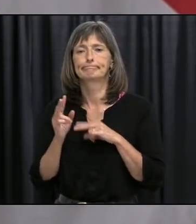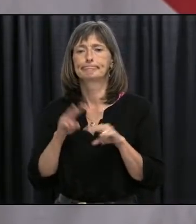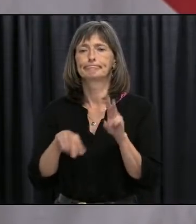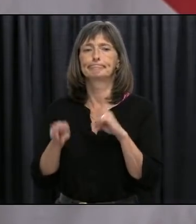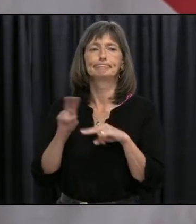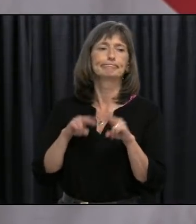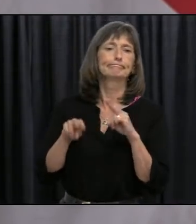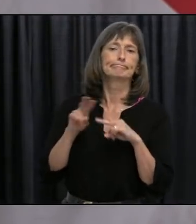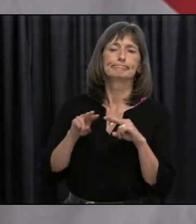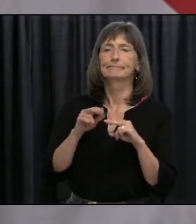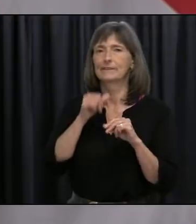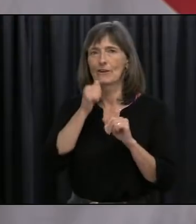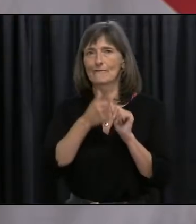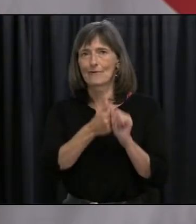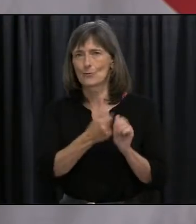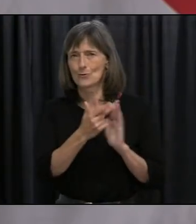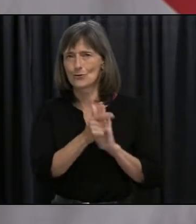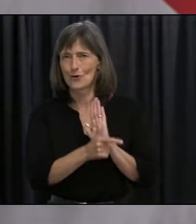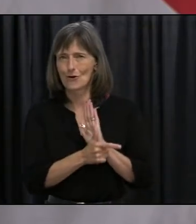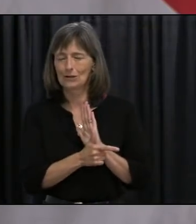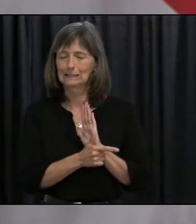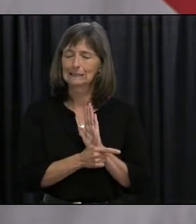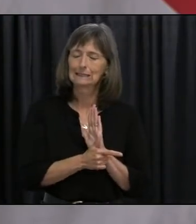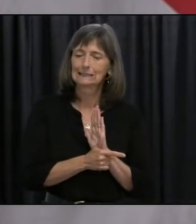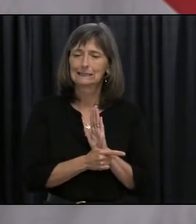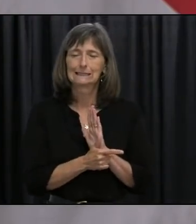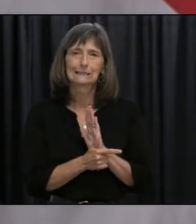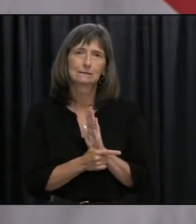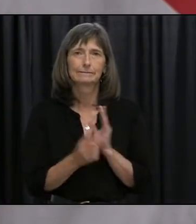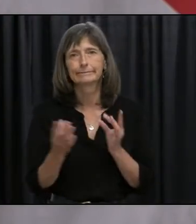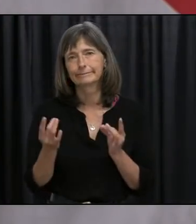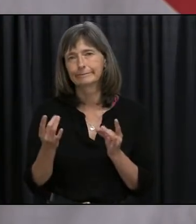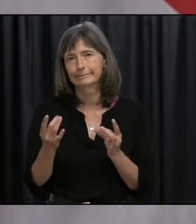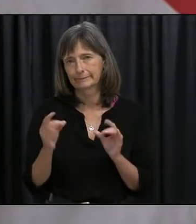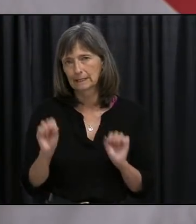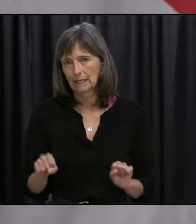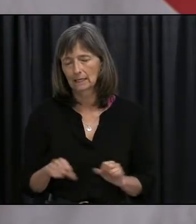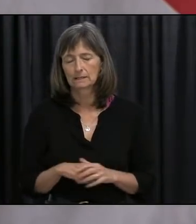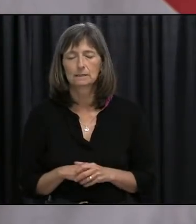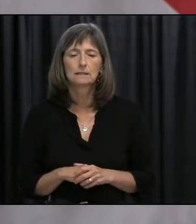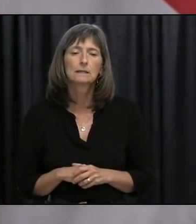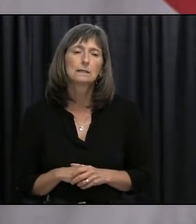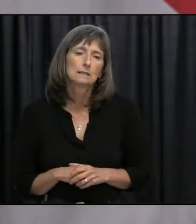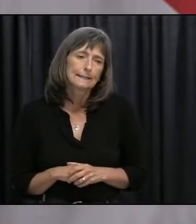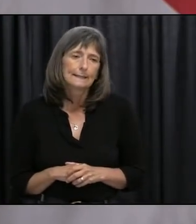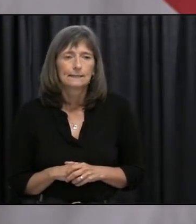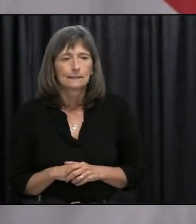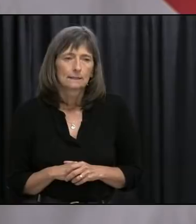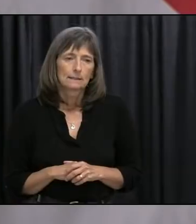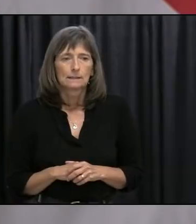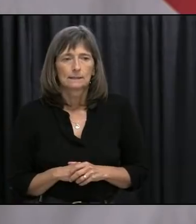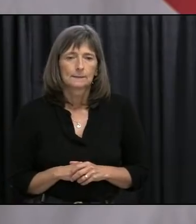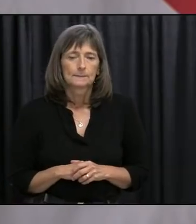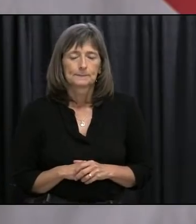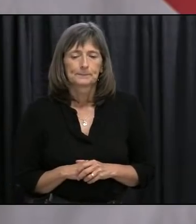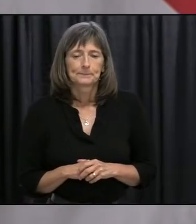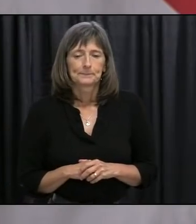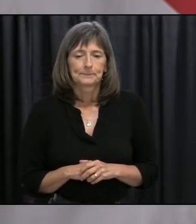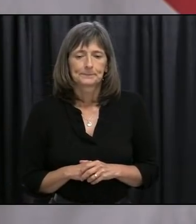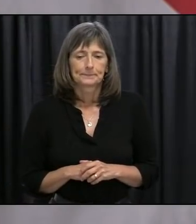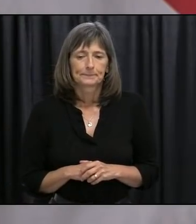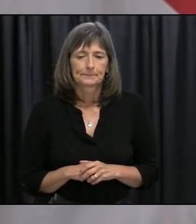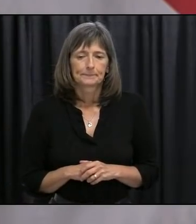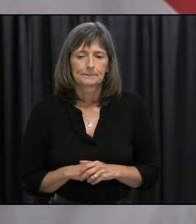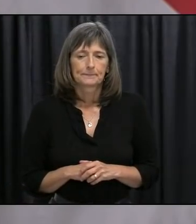not compliant with the law. So that could have repercussions for people. So we have to consider things like that as well.